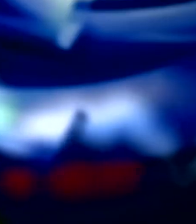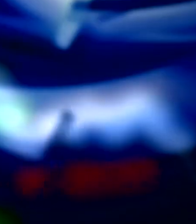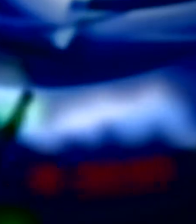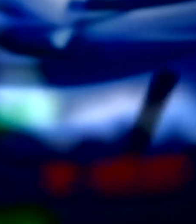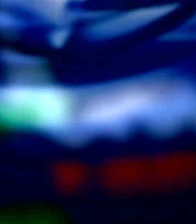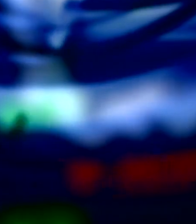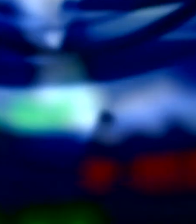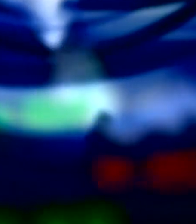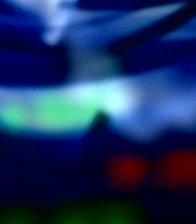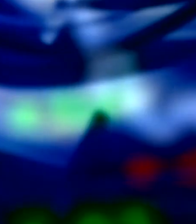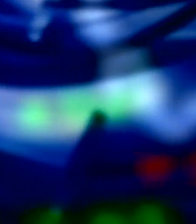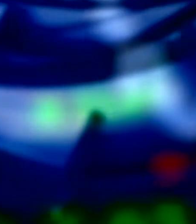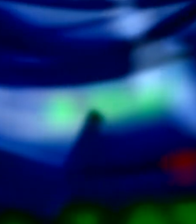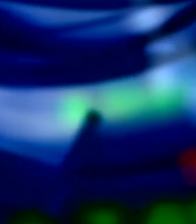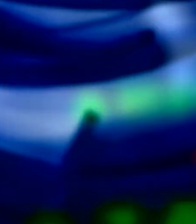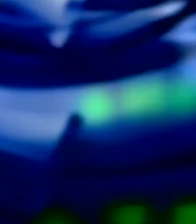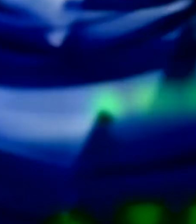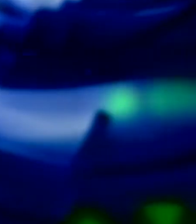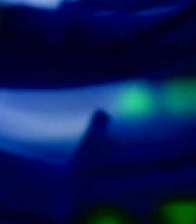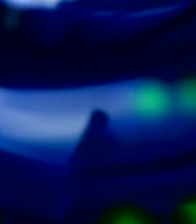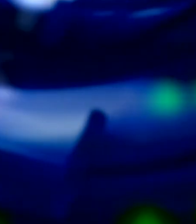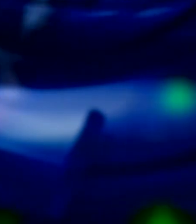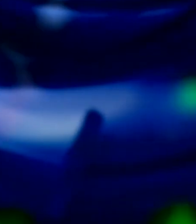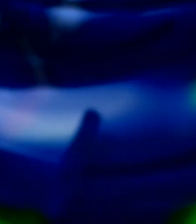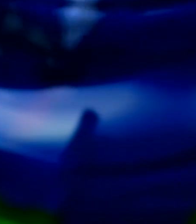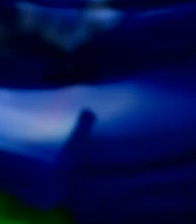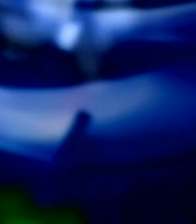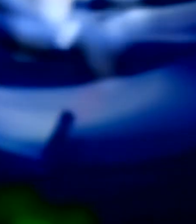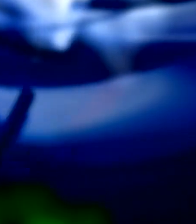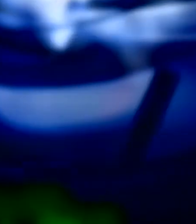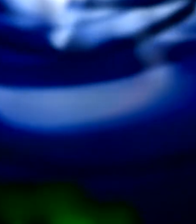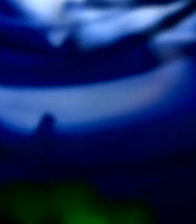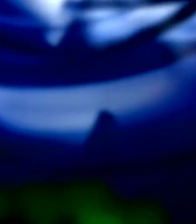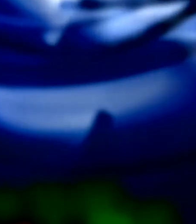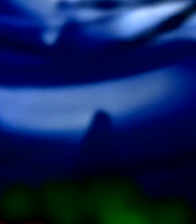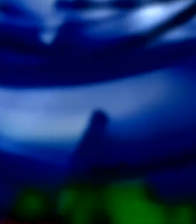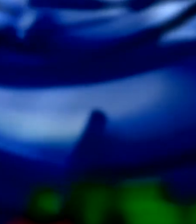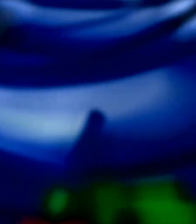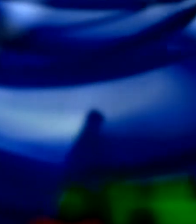And in Barbados, the exchange is still closed, so no trading on the regular market.